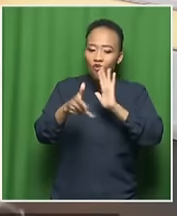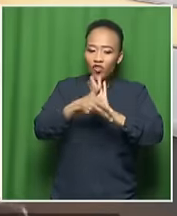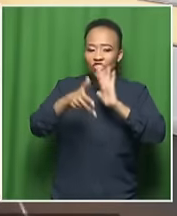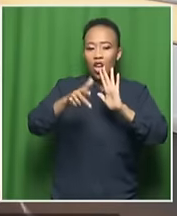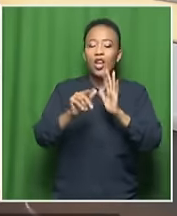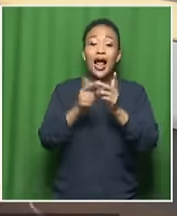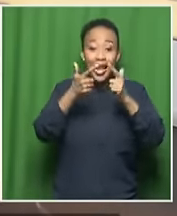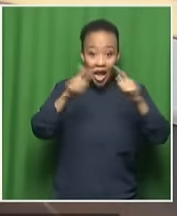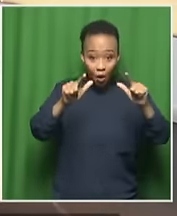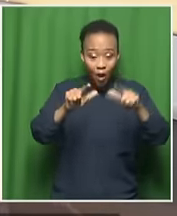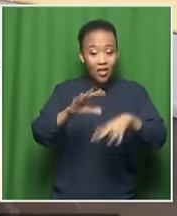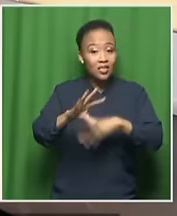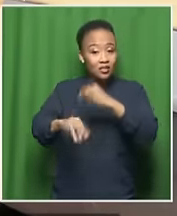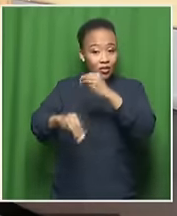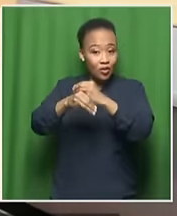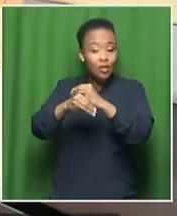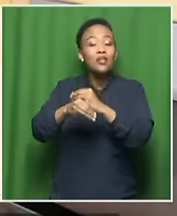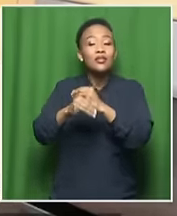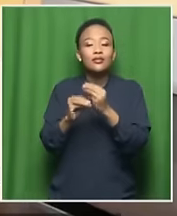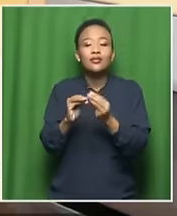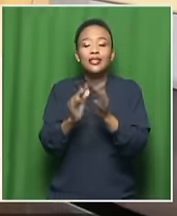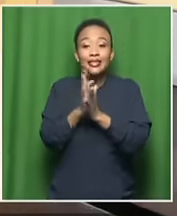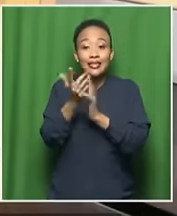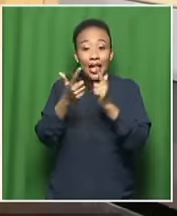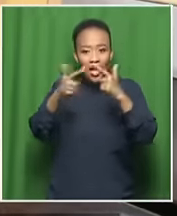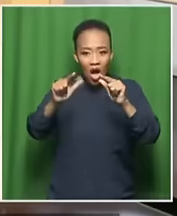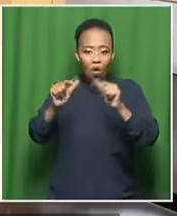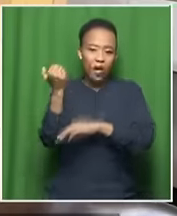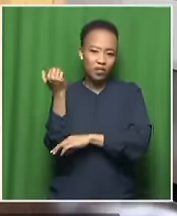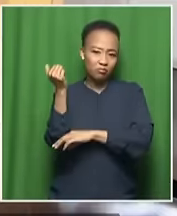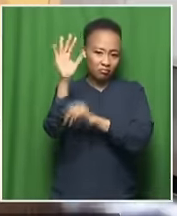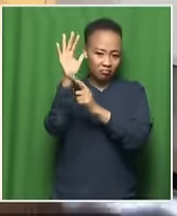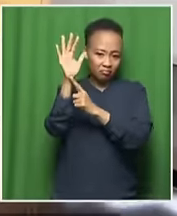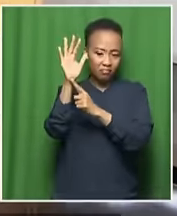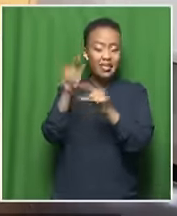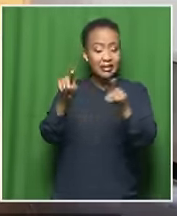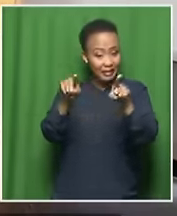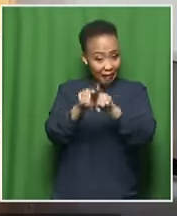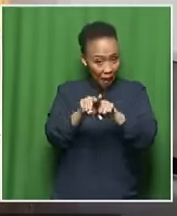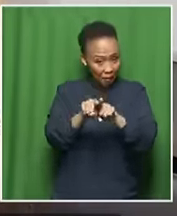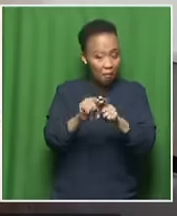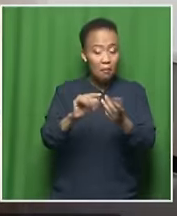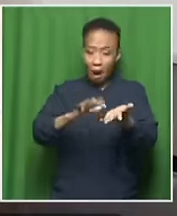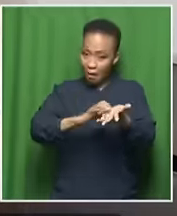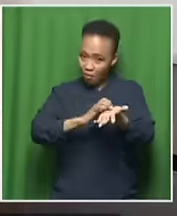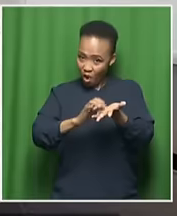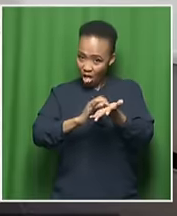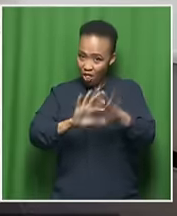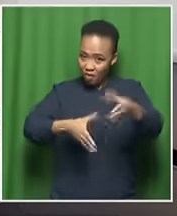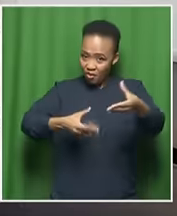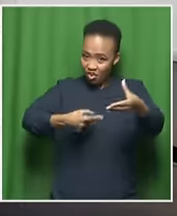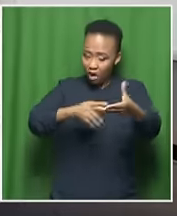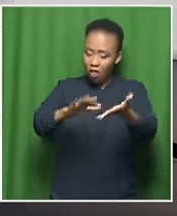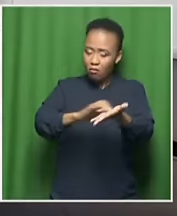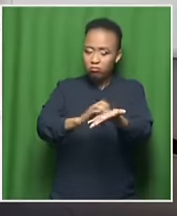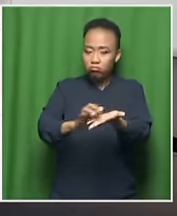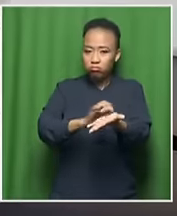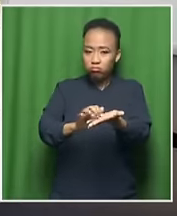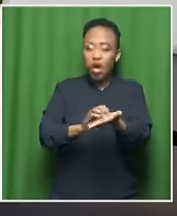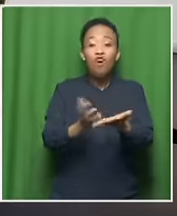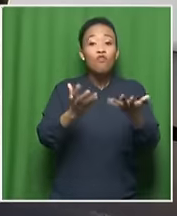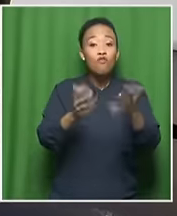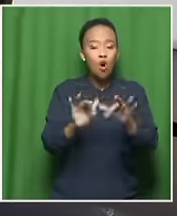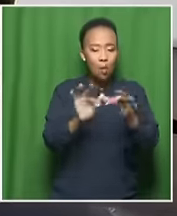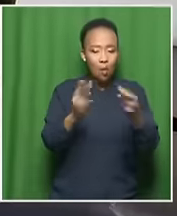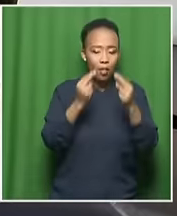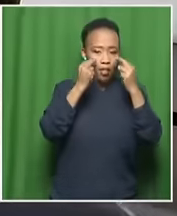language that was broadcasted, and then also Braille for our people, for our blind people.